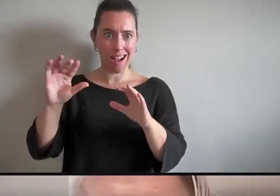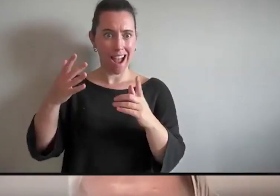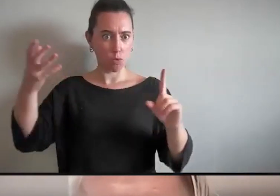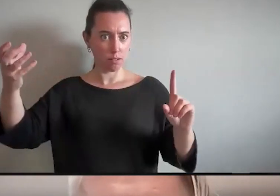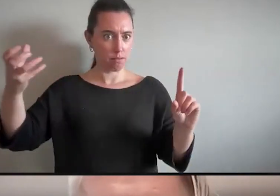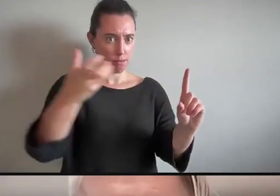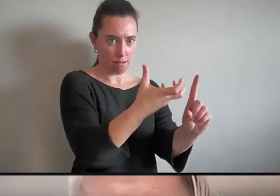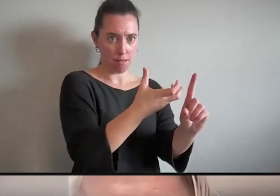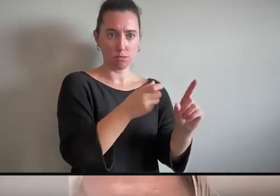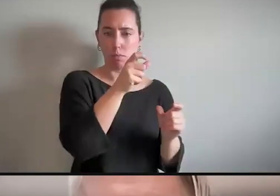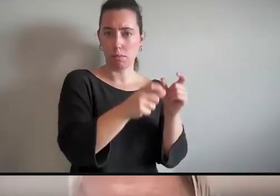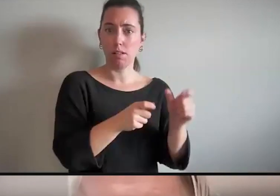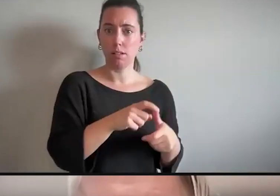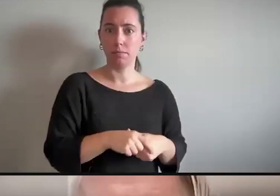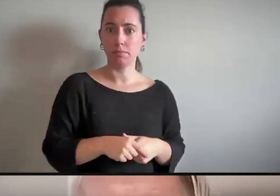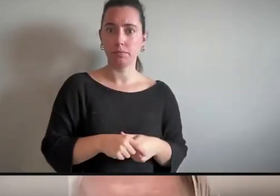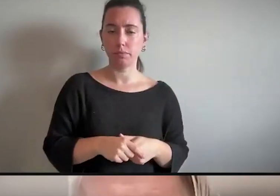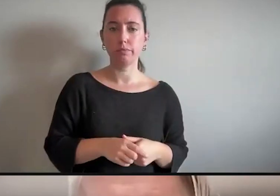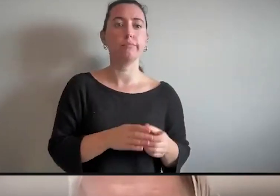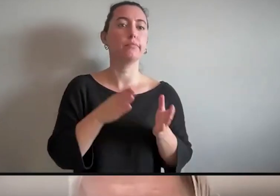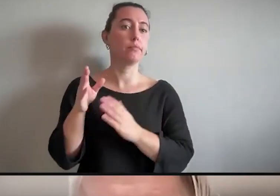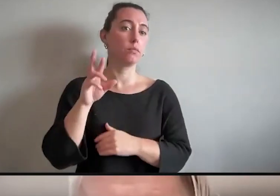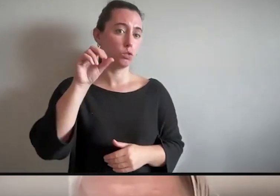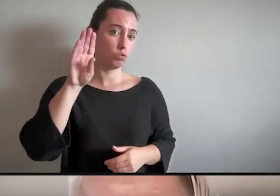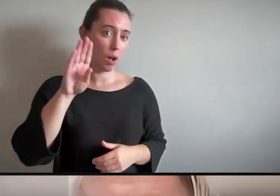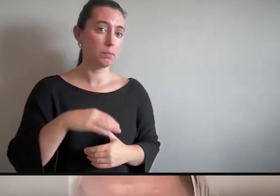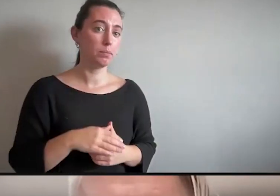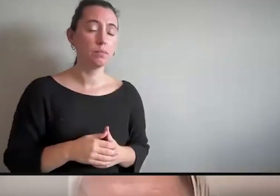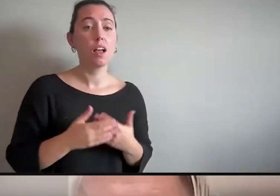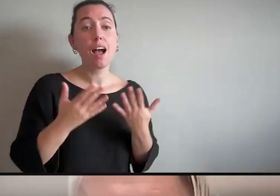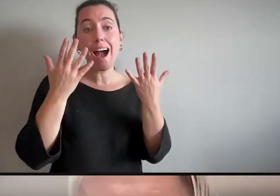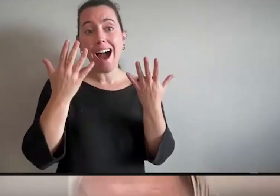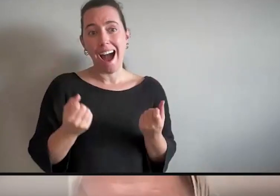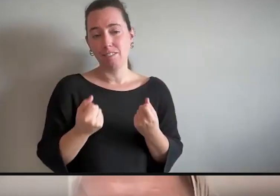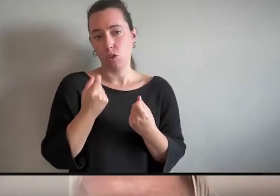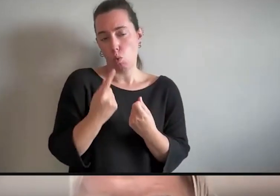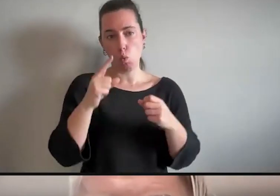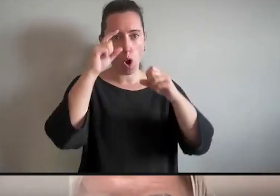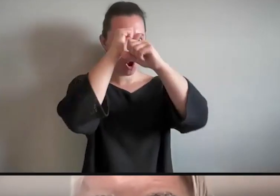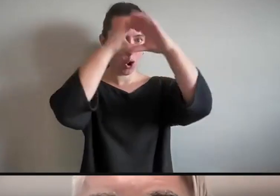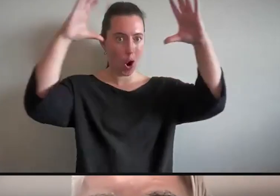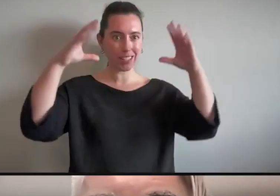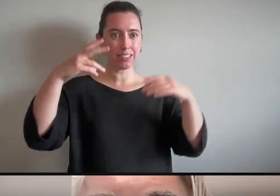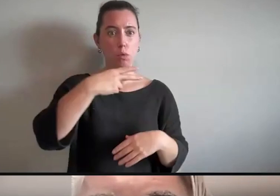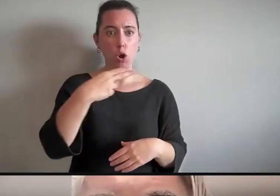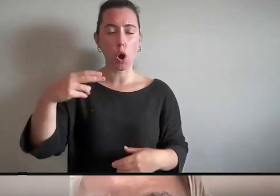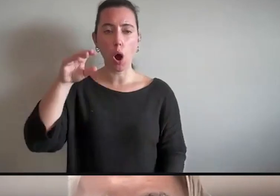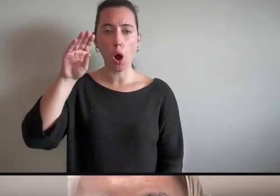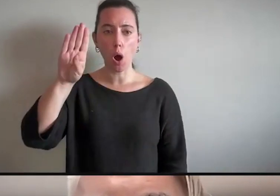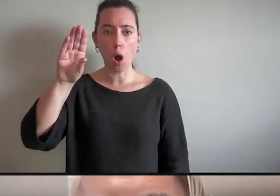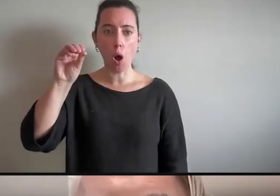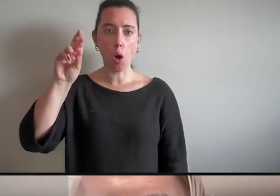this? So there is a concept that's gaining some traction called Born Accessible.